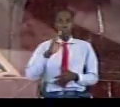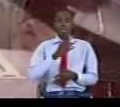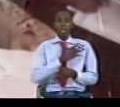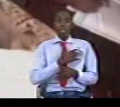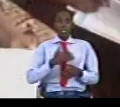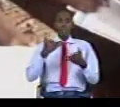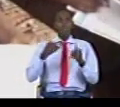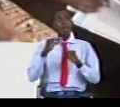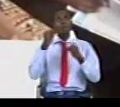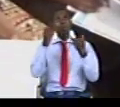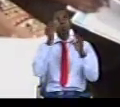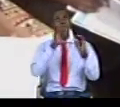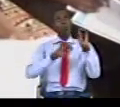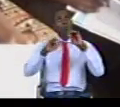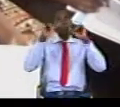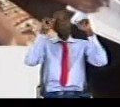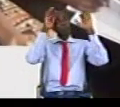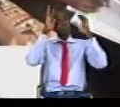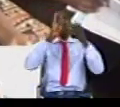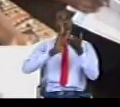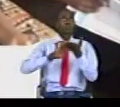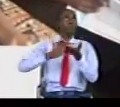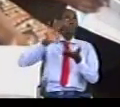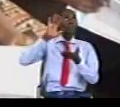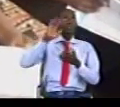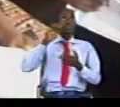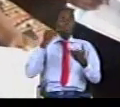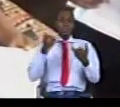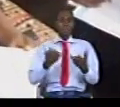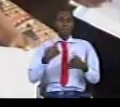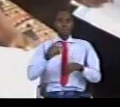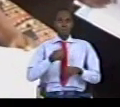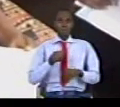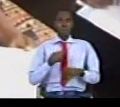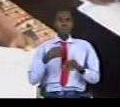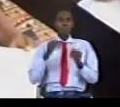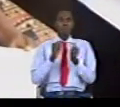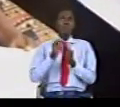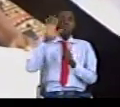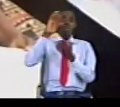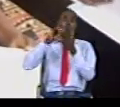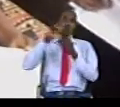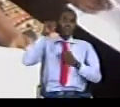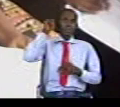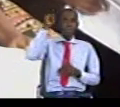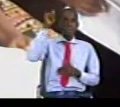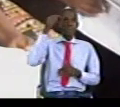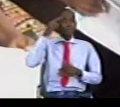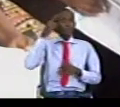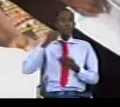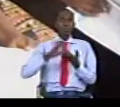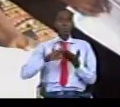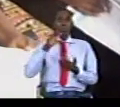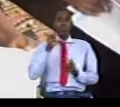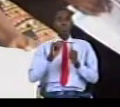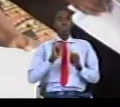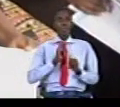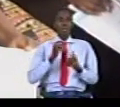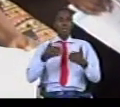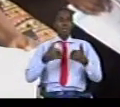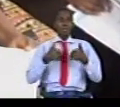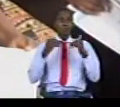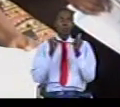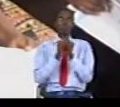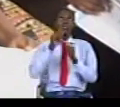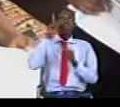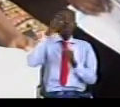Father, glorify thou me with thine own self, or the glory which I had with thee